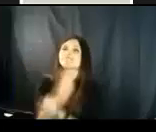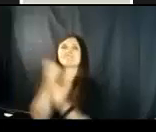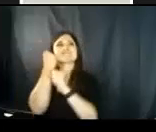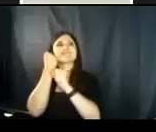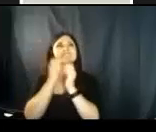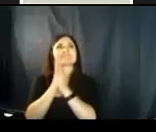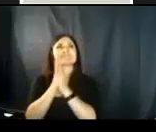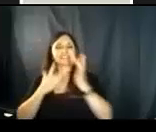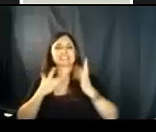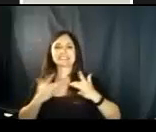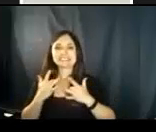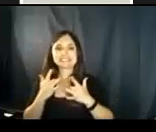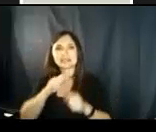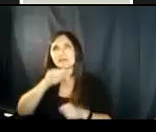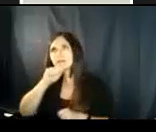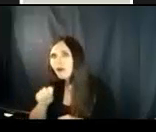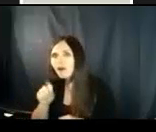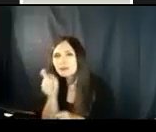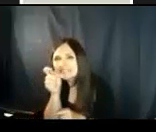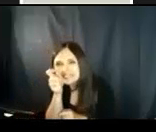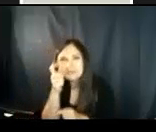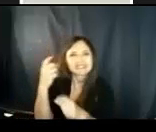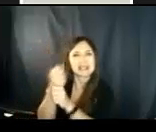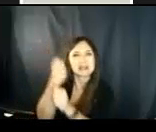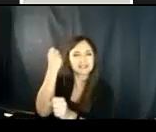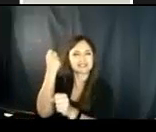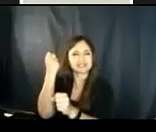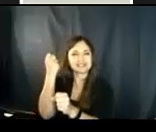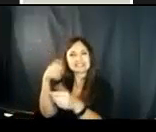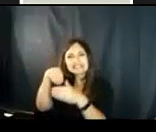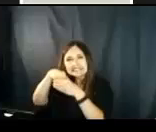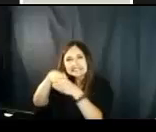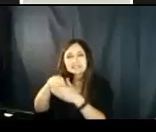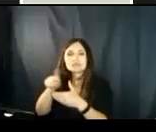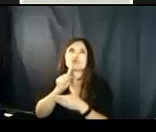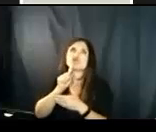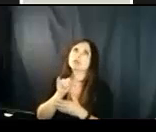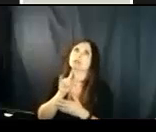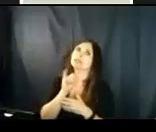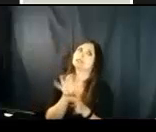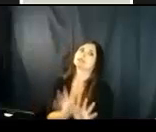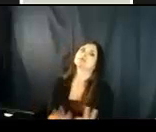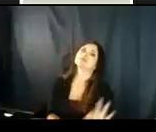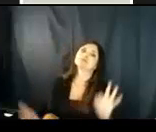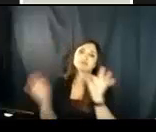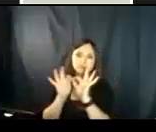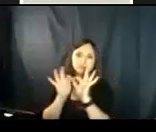they love those little celebrations that we did. Super, super important.